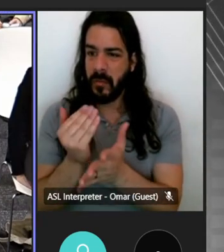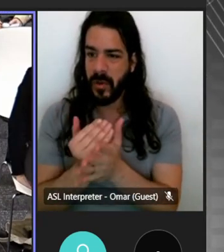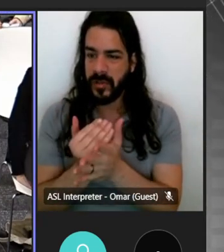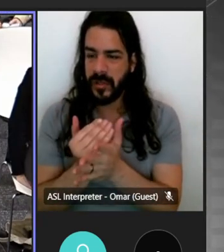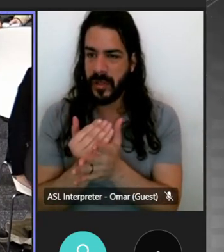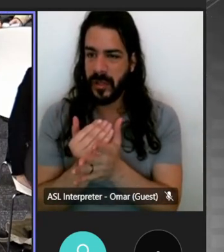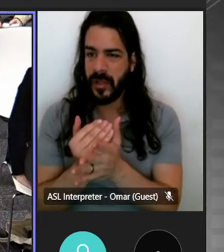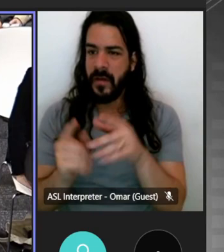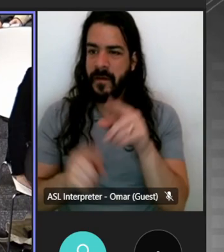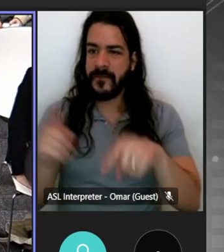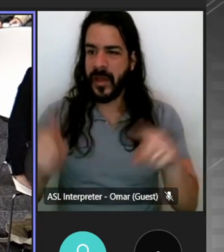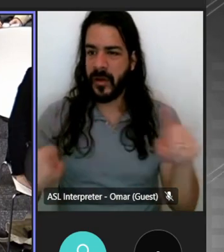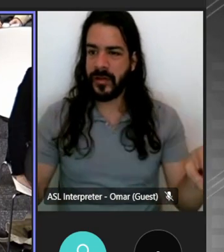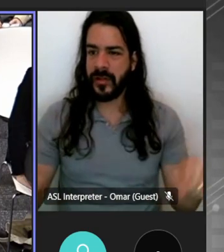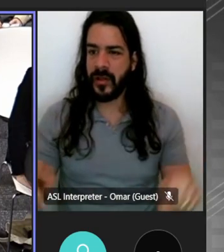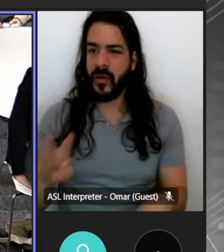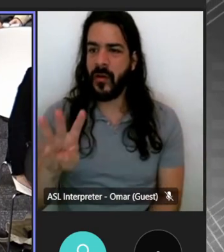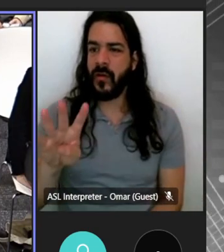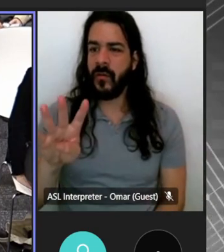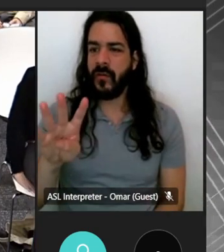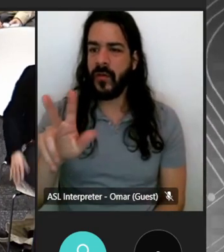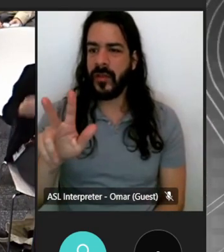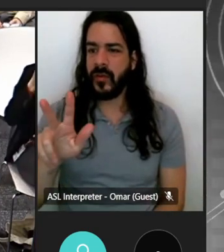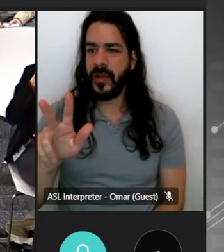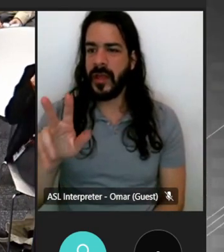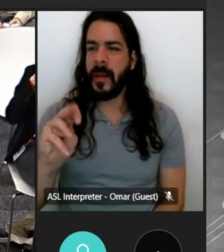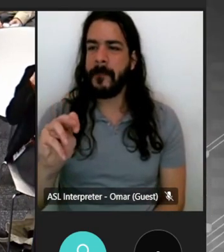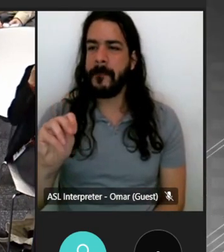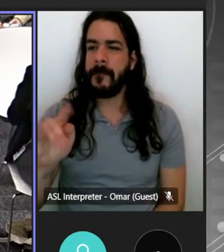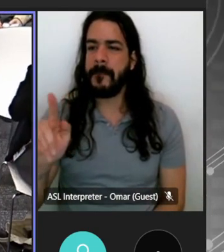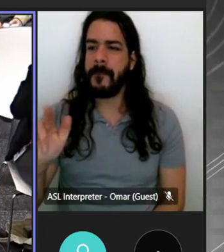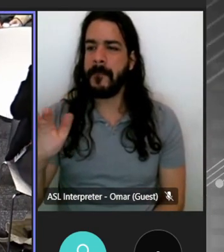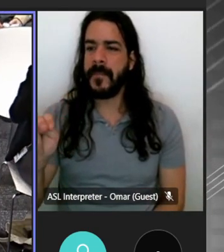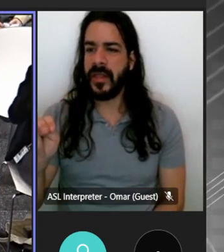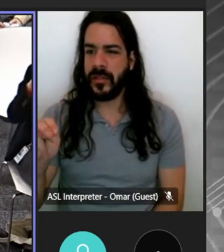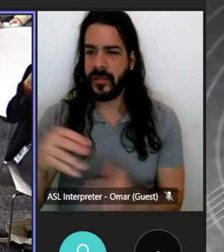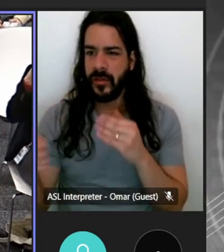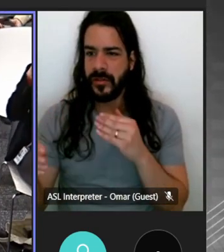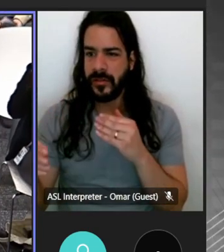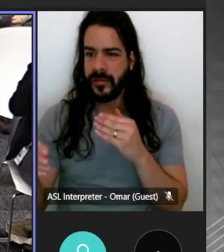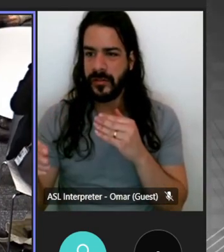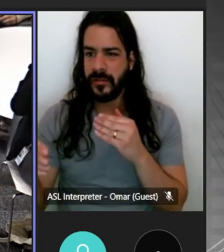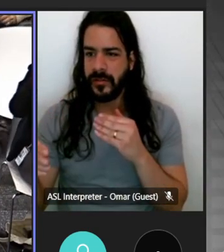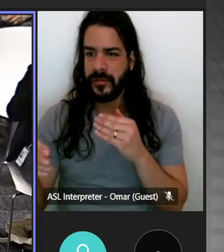There's a budget variance of $43 million